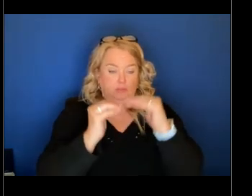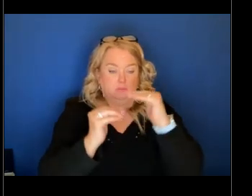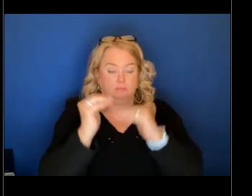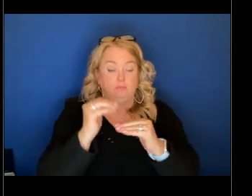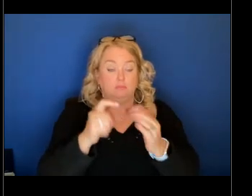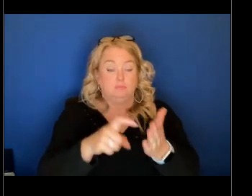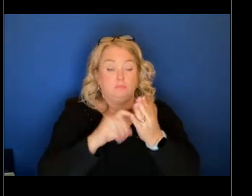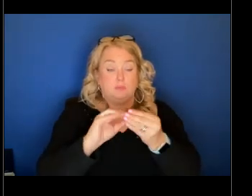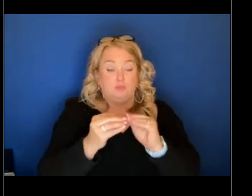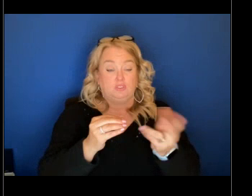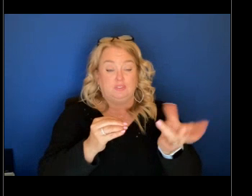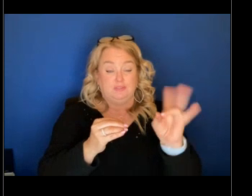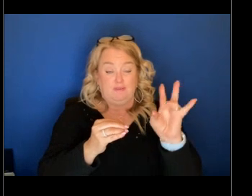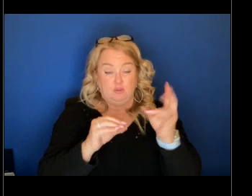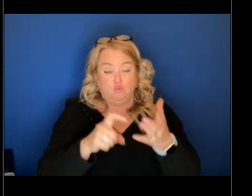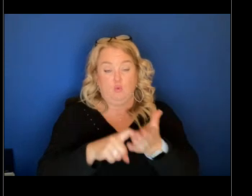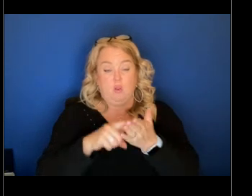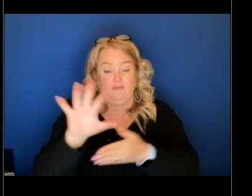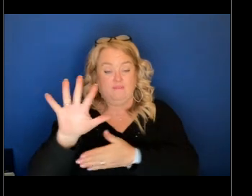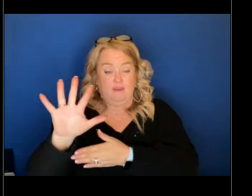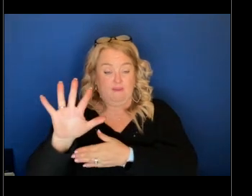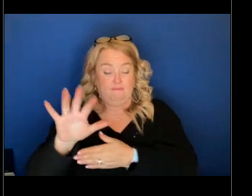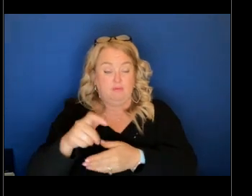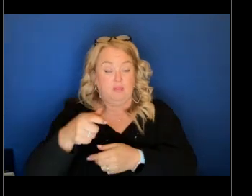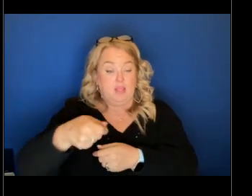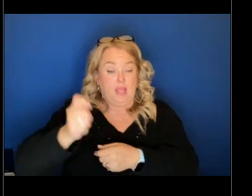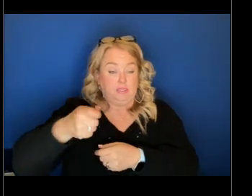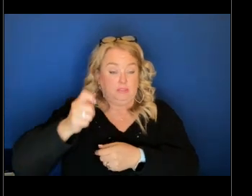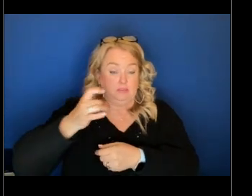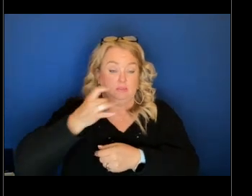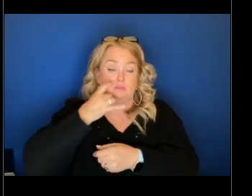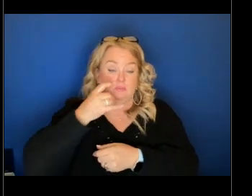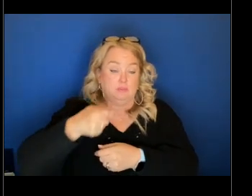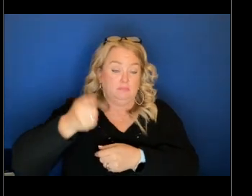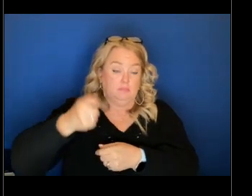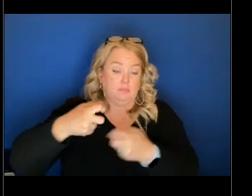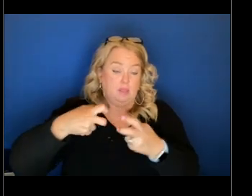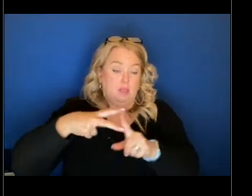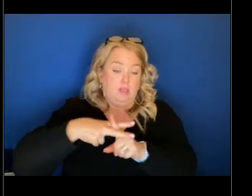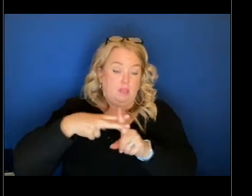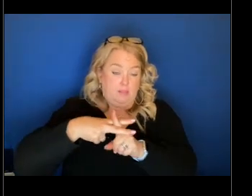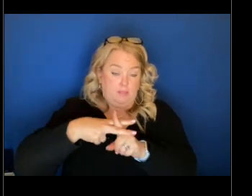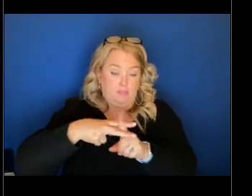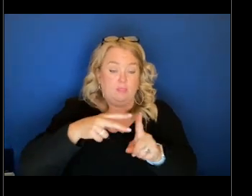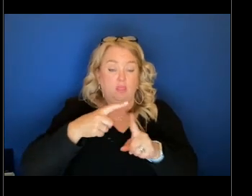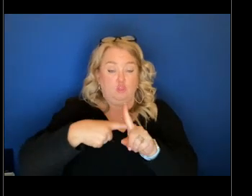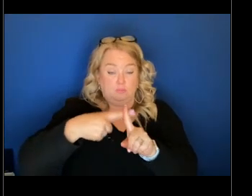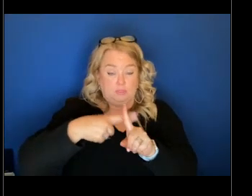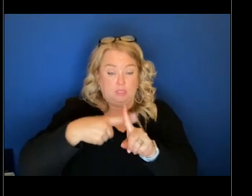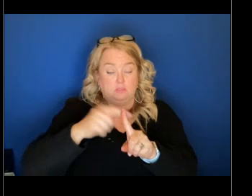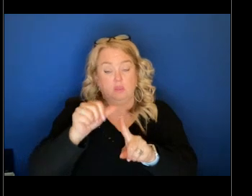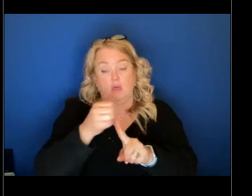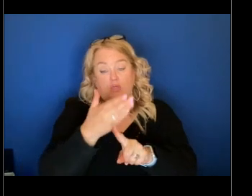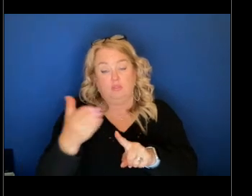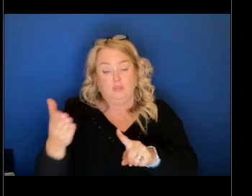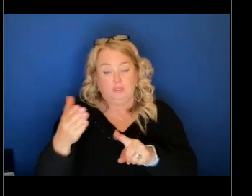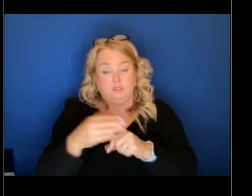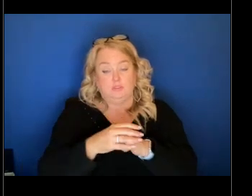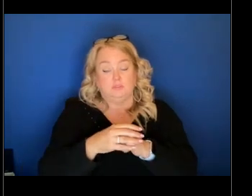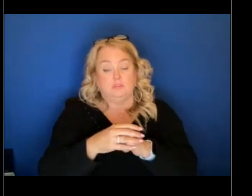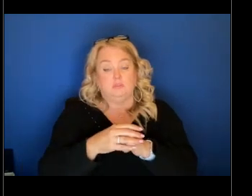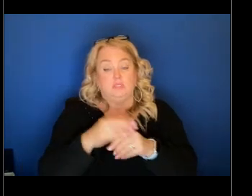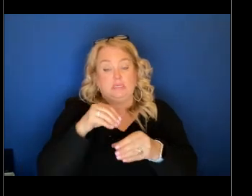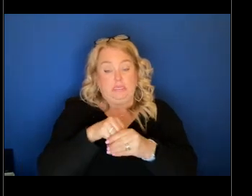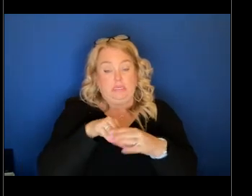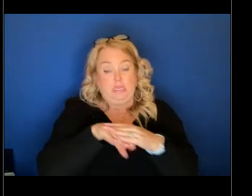7, Requirement 5, light switches, electrical outlets, thermostats, and other environmental controls